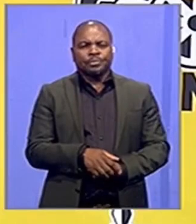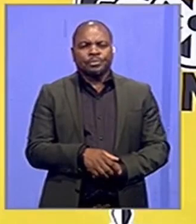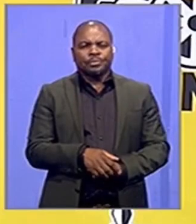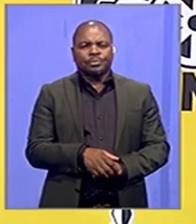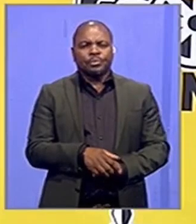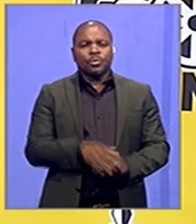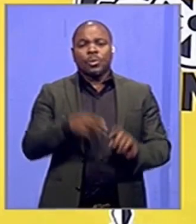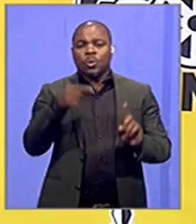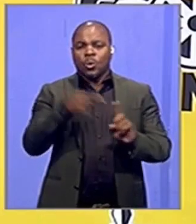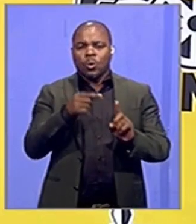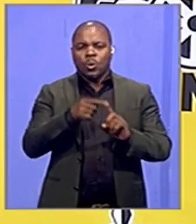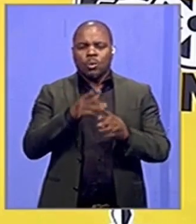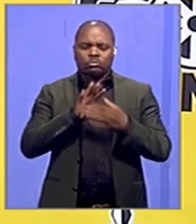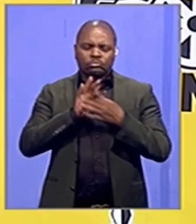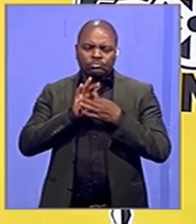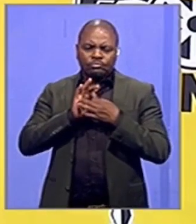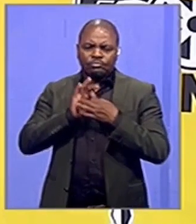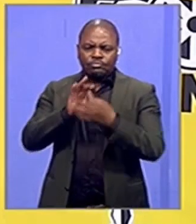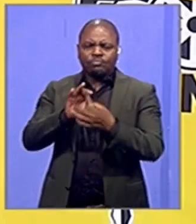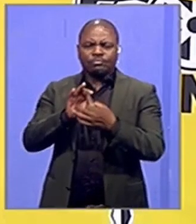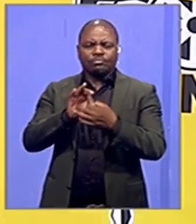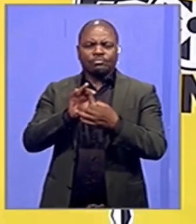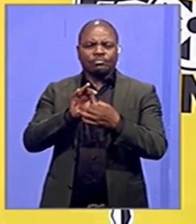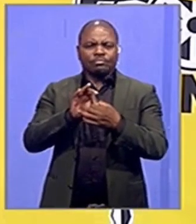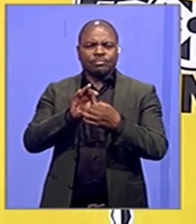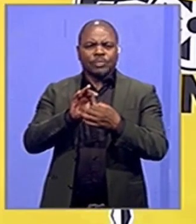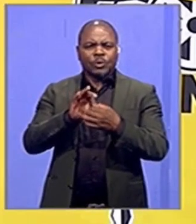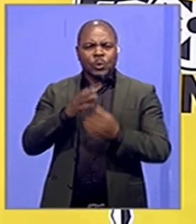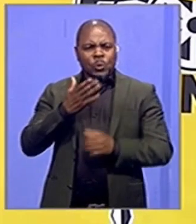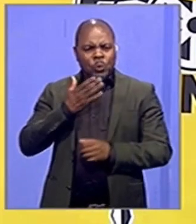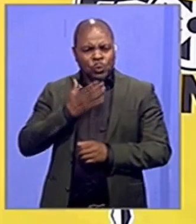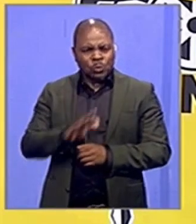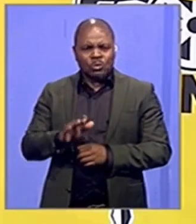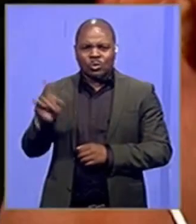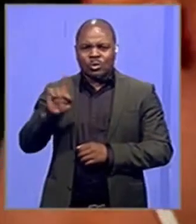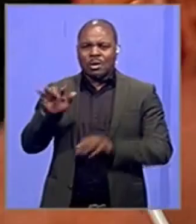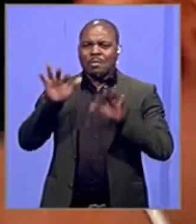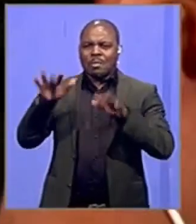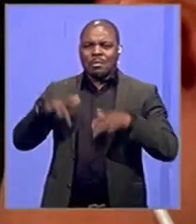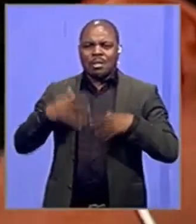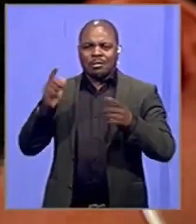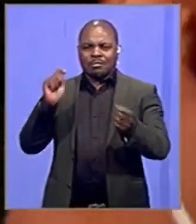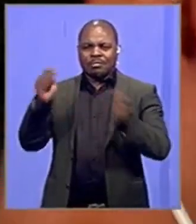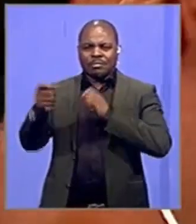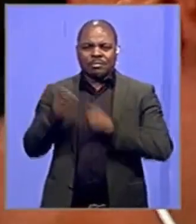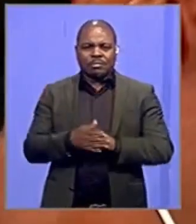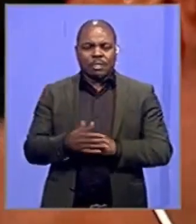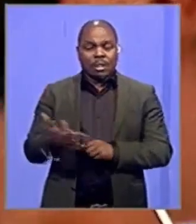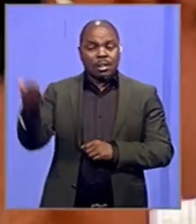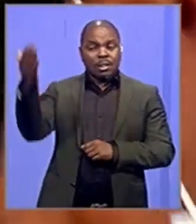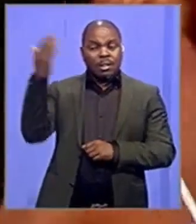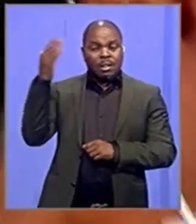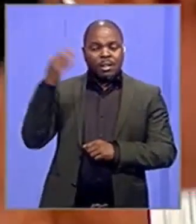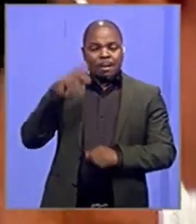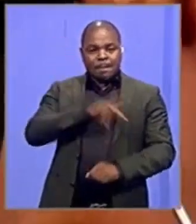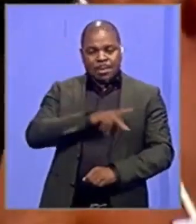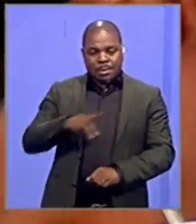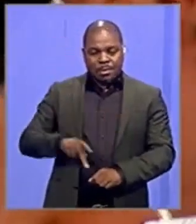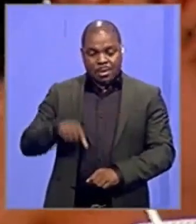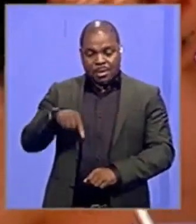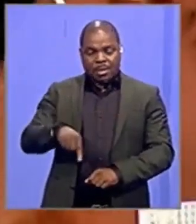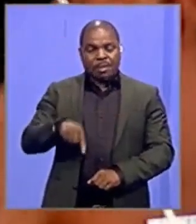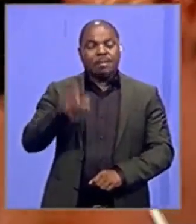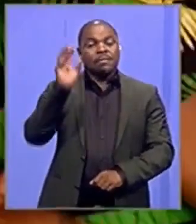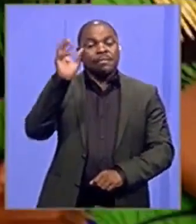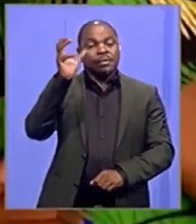E ne le motho a ikemiseditse go fetola maphelo a batho. Tonakgolo ya pele ya Freistata Ntombela